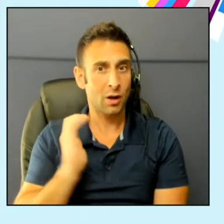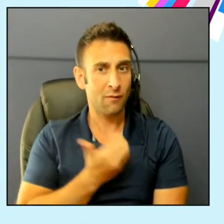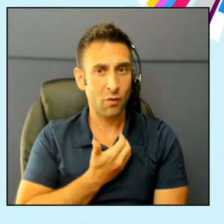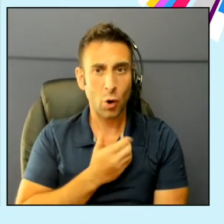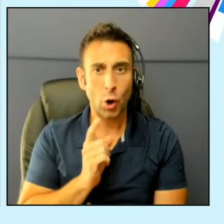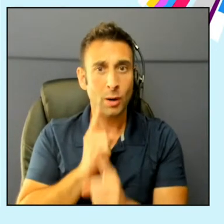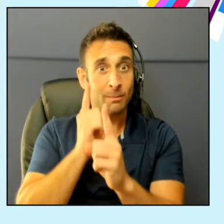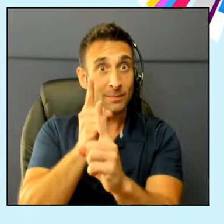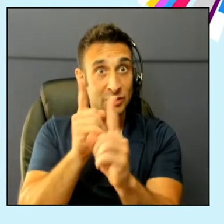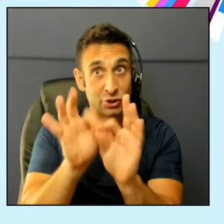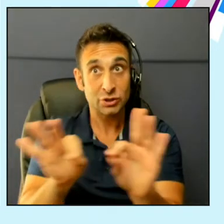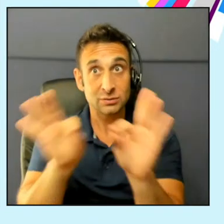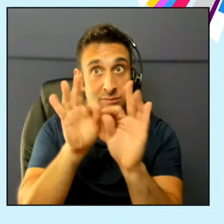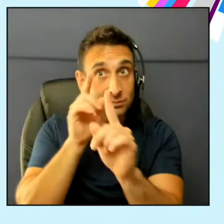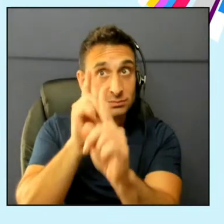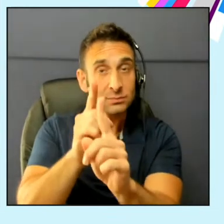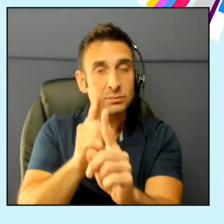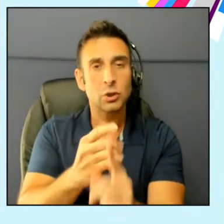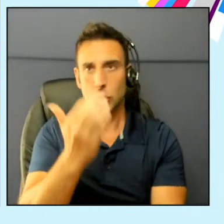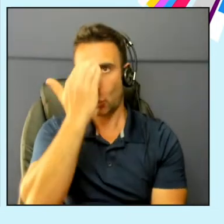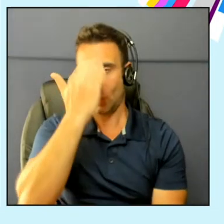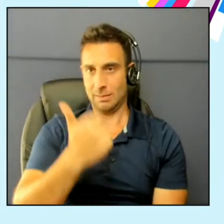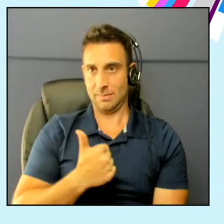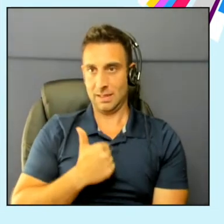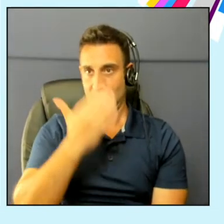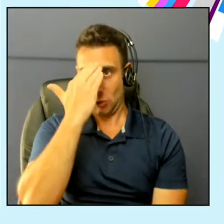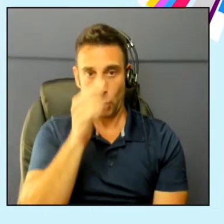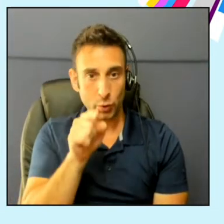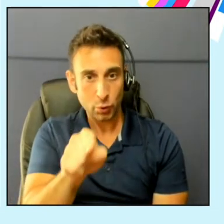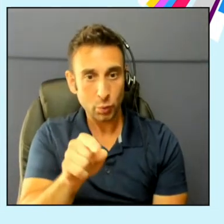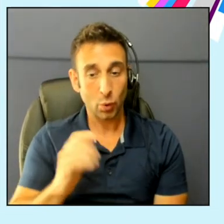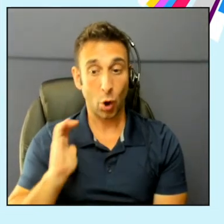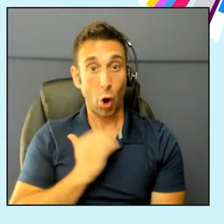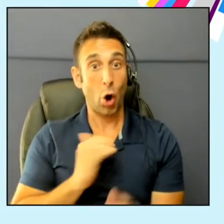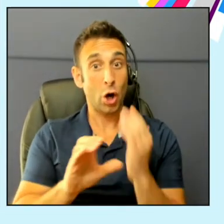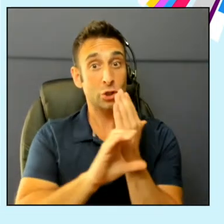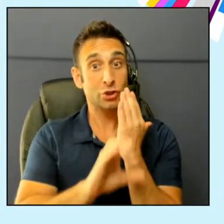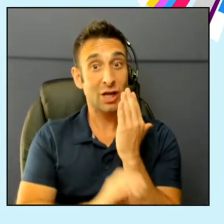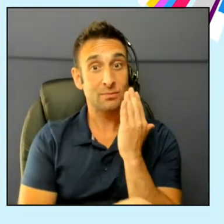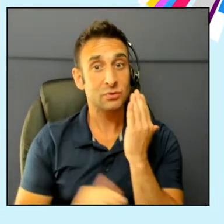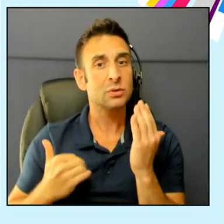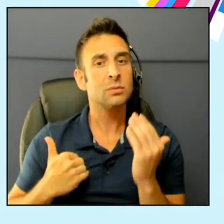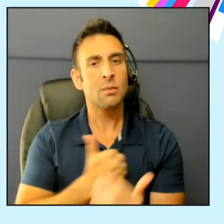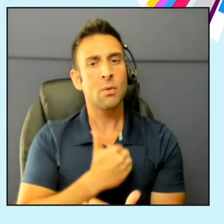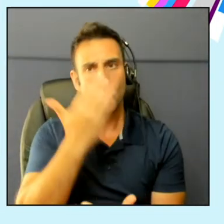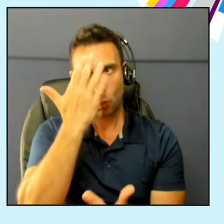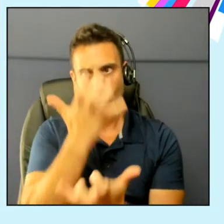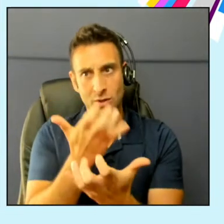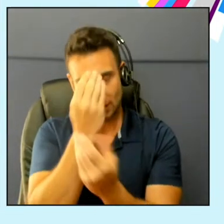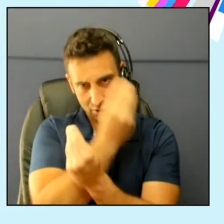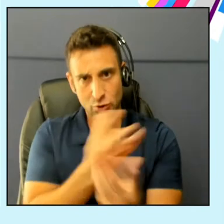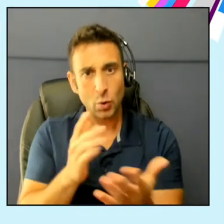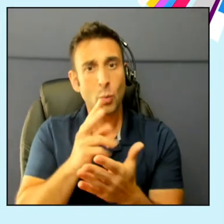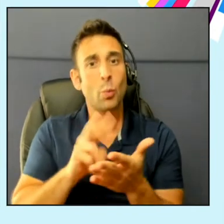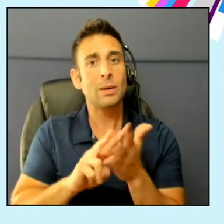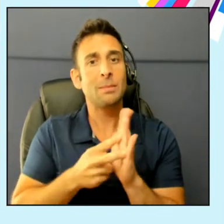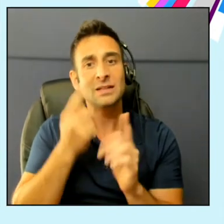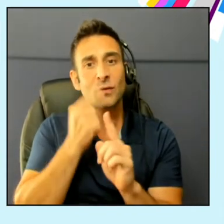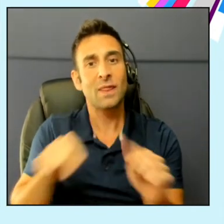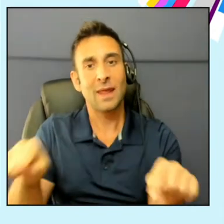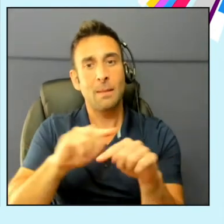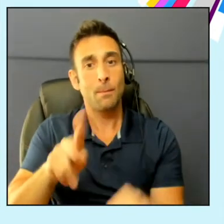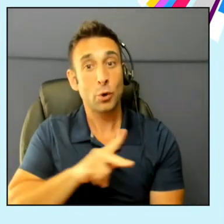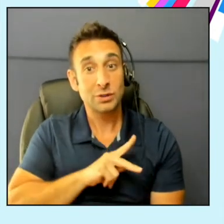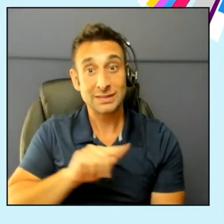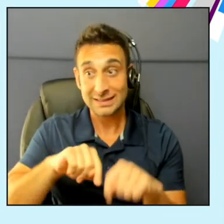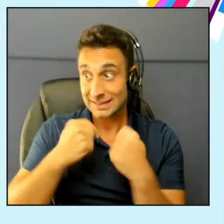me, knowing you. And our chapter members wanted to let you know what that means to them personally. Team, let's